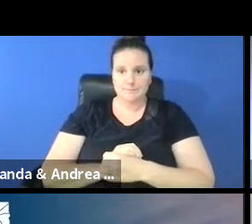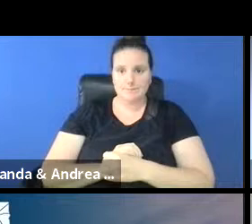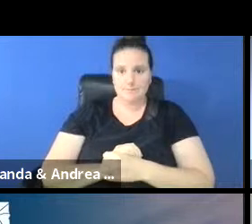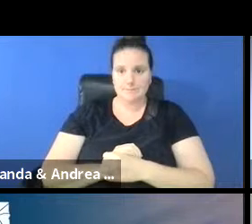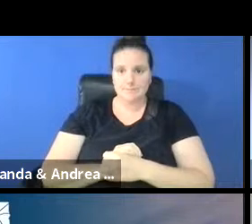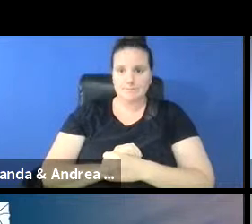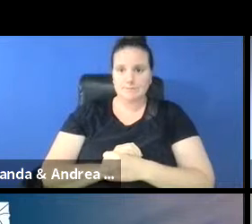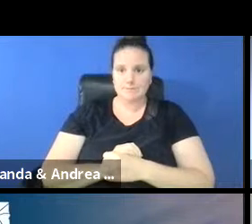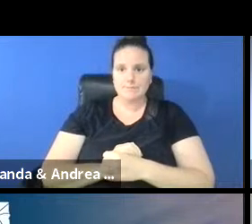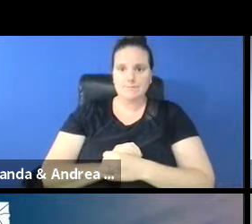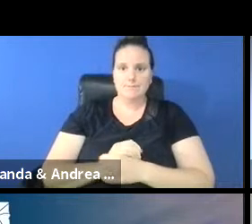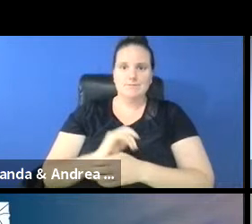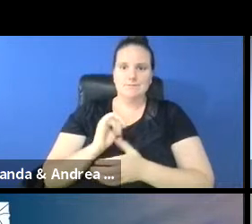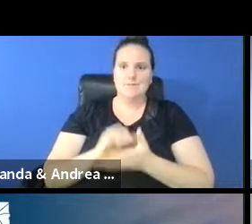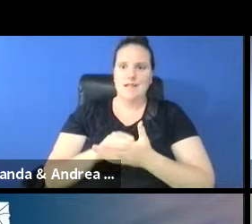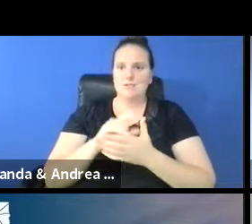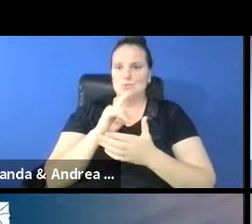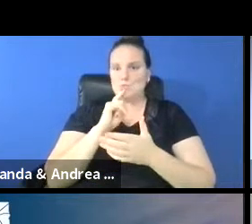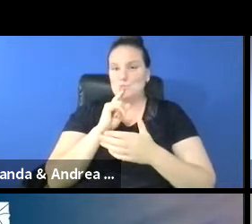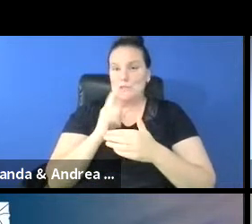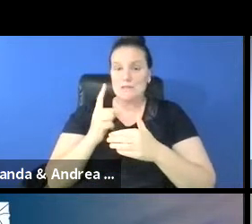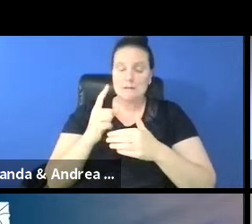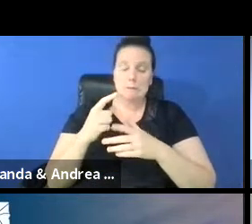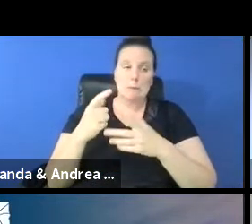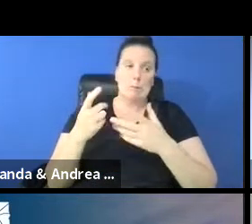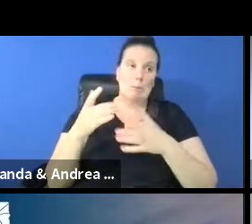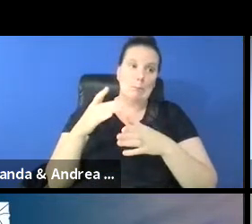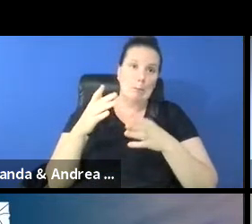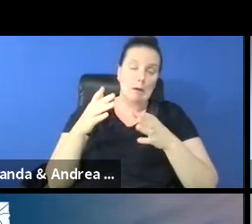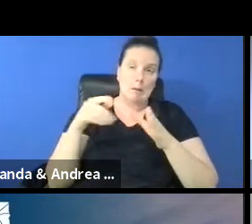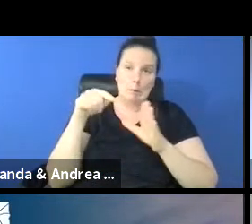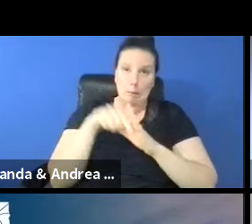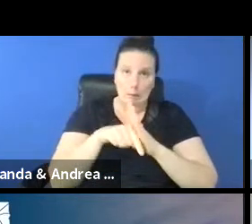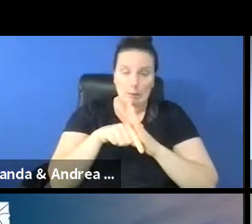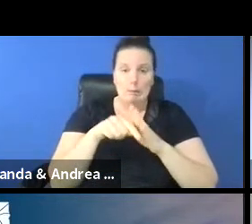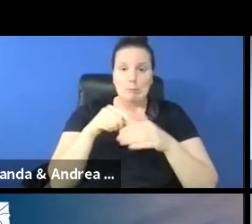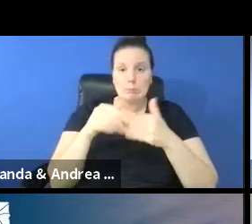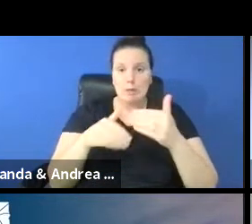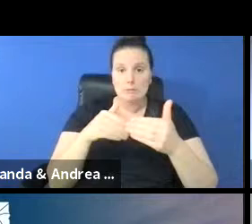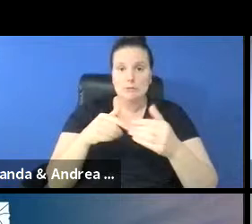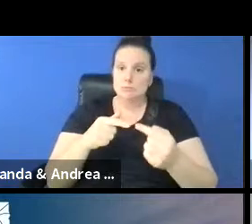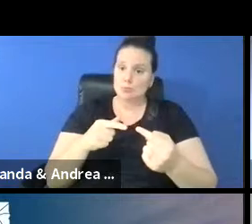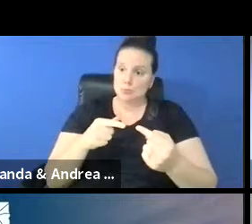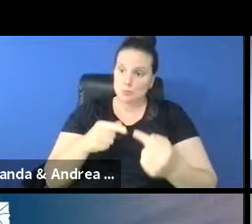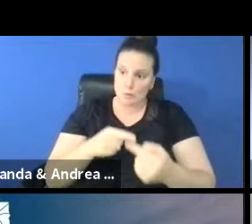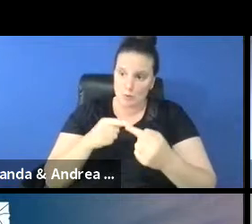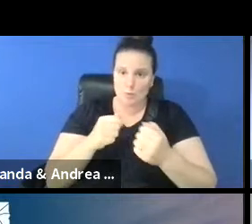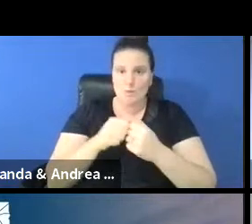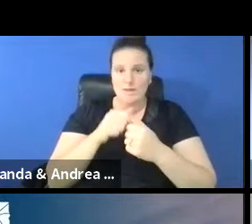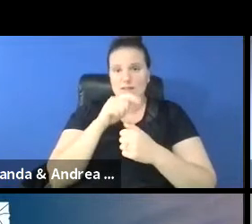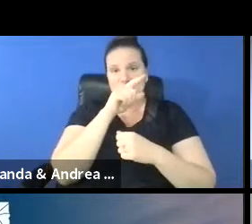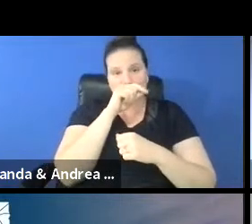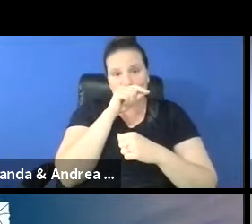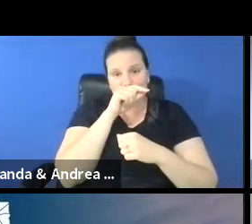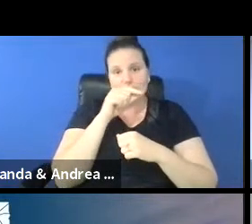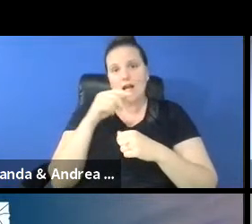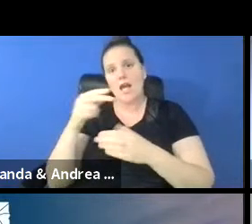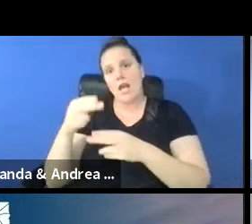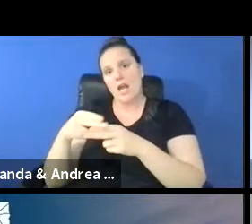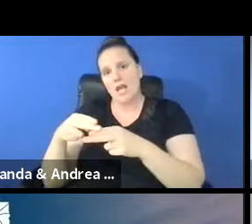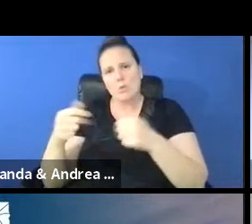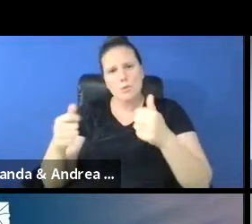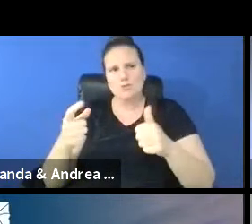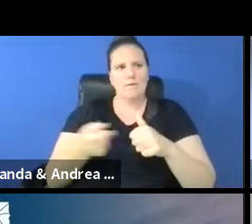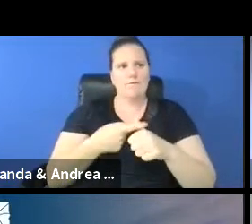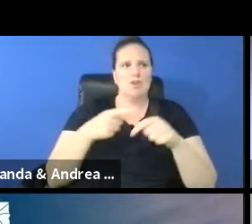It's a really, really iterative process. We are constantly struggling with the chicken and the egg here of what